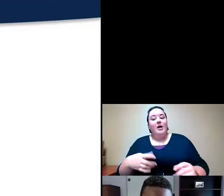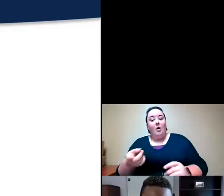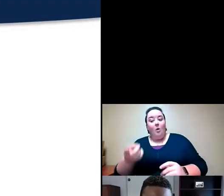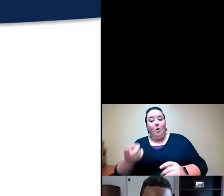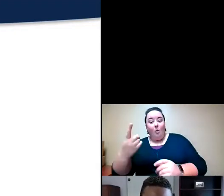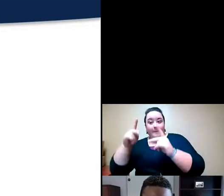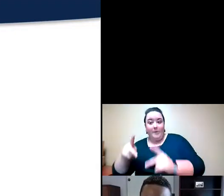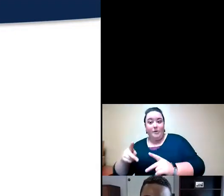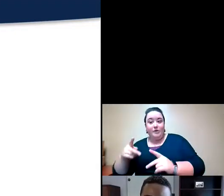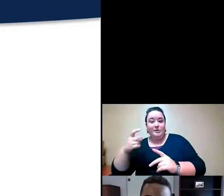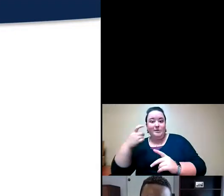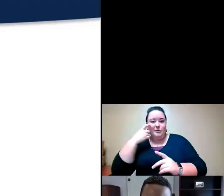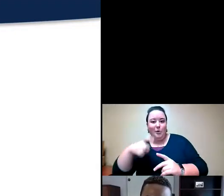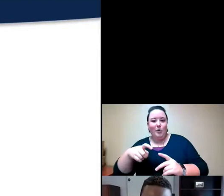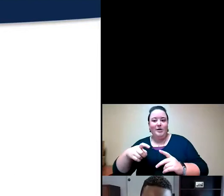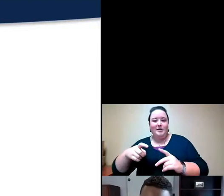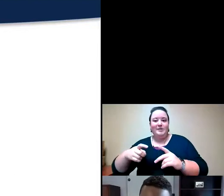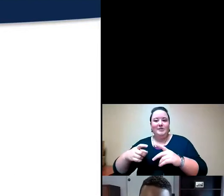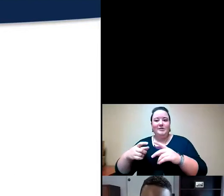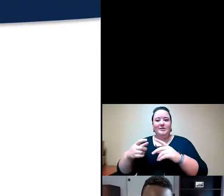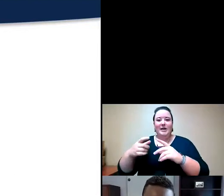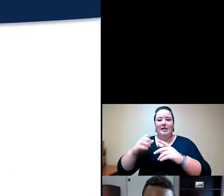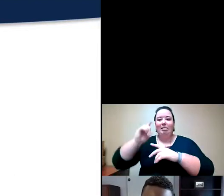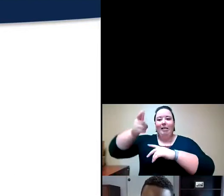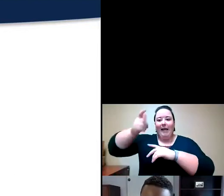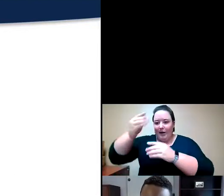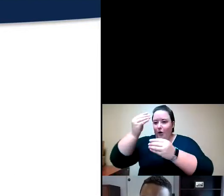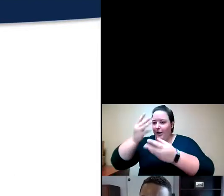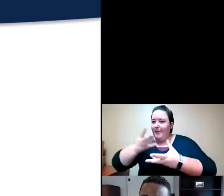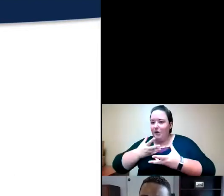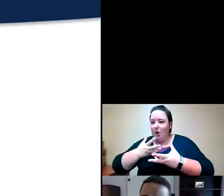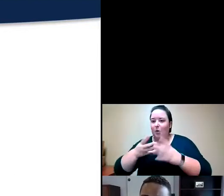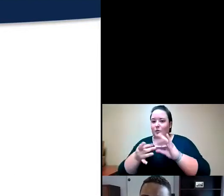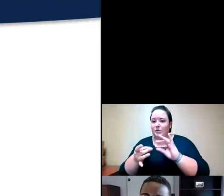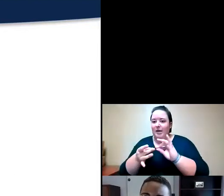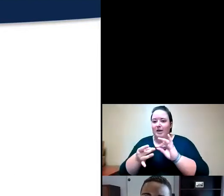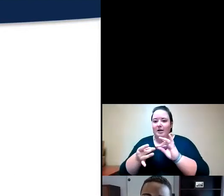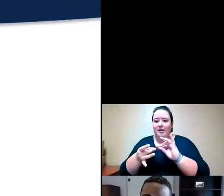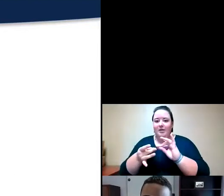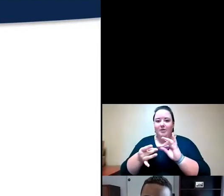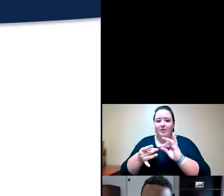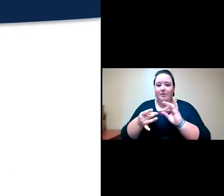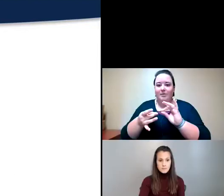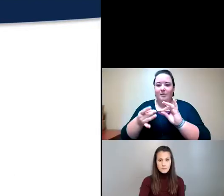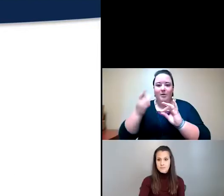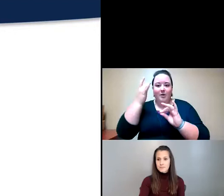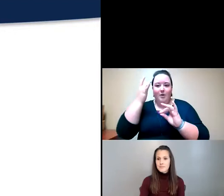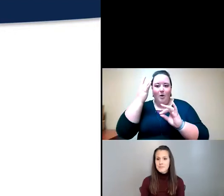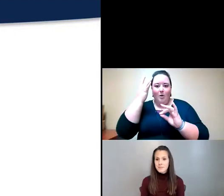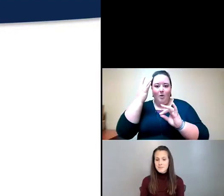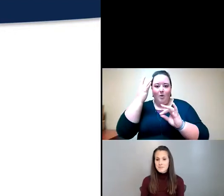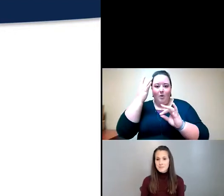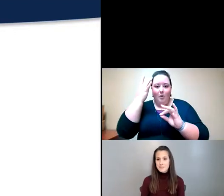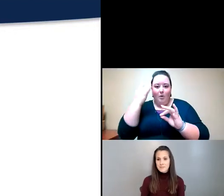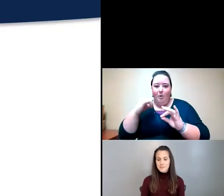time, but they did something online after I made the presentation. And they said, why don't those insert racial